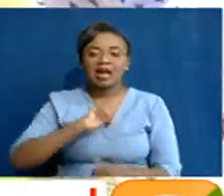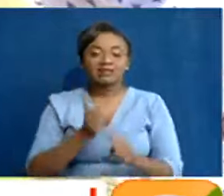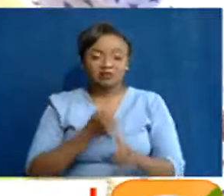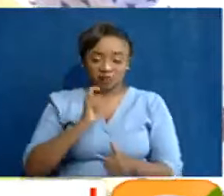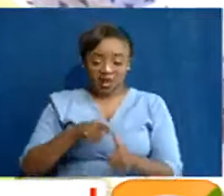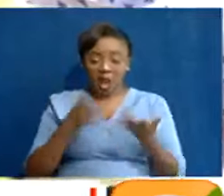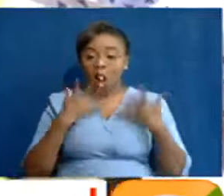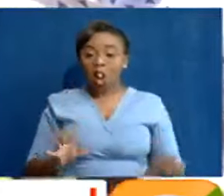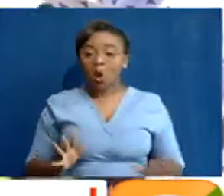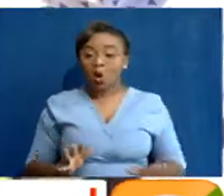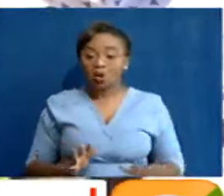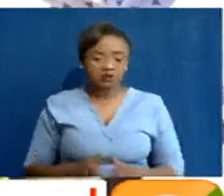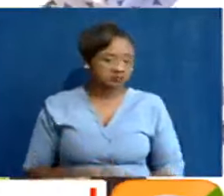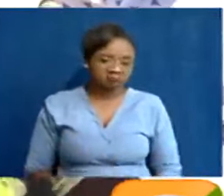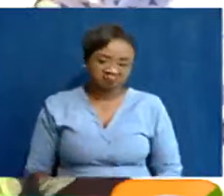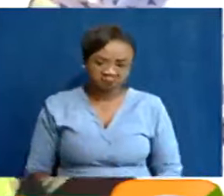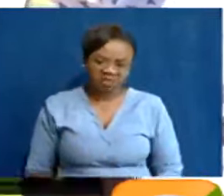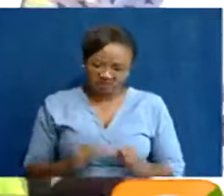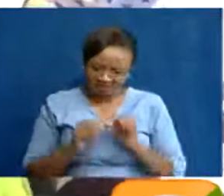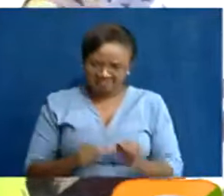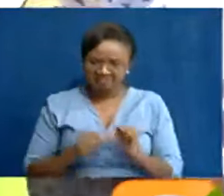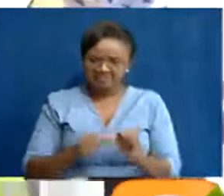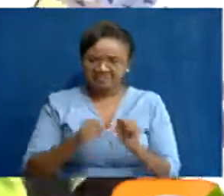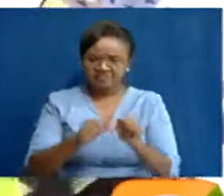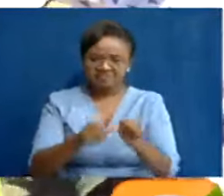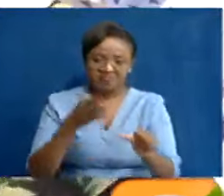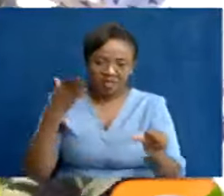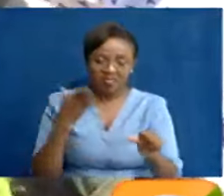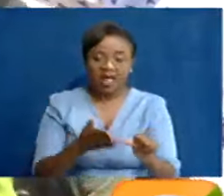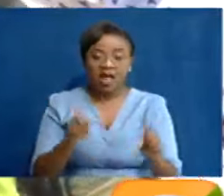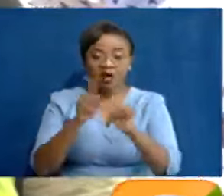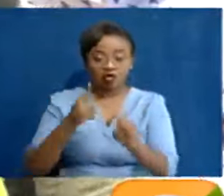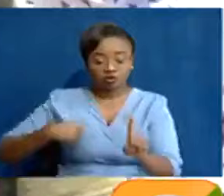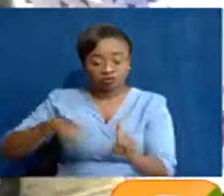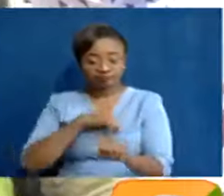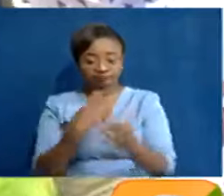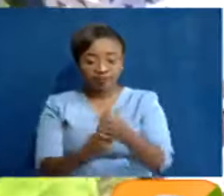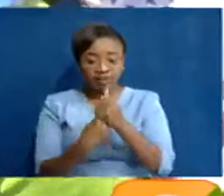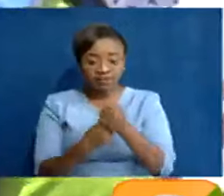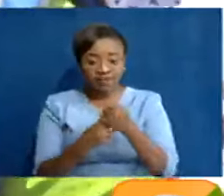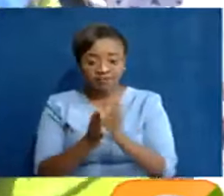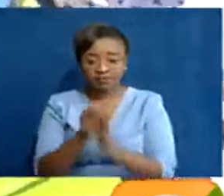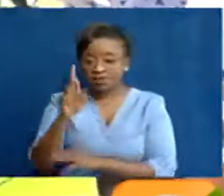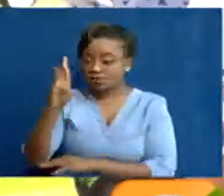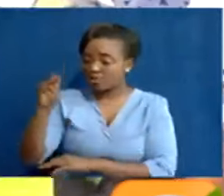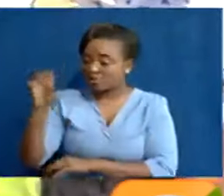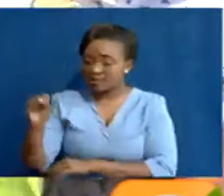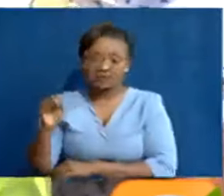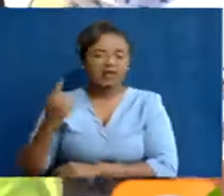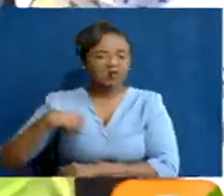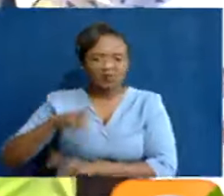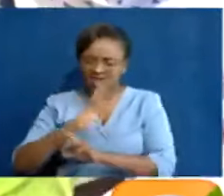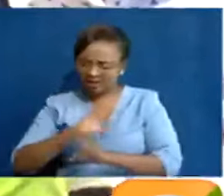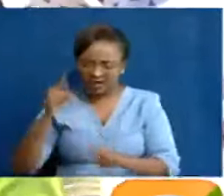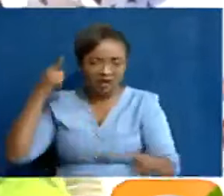anywhere. Pepsi is here, and Pepsi is here to stay. About our partnership with Royal Media, we want to assure every Kenyan, we want to make sure that every Kenyan